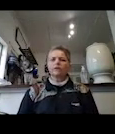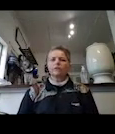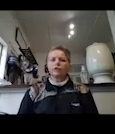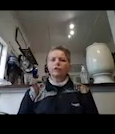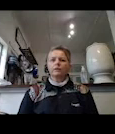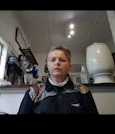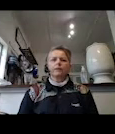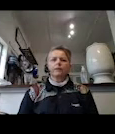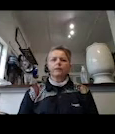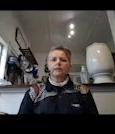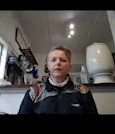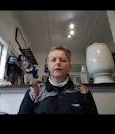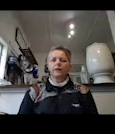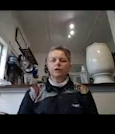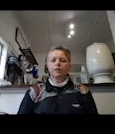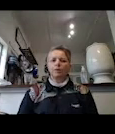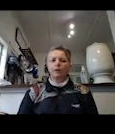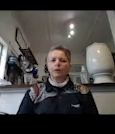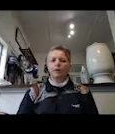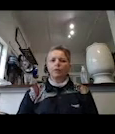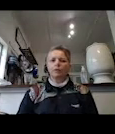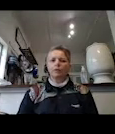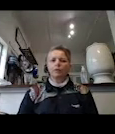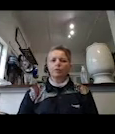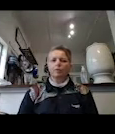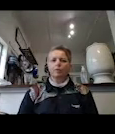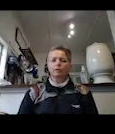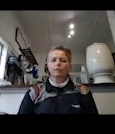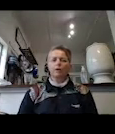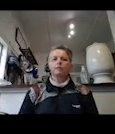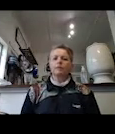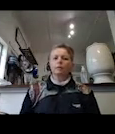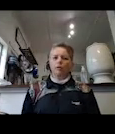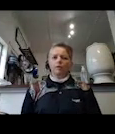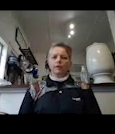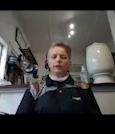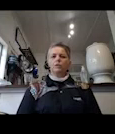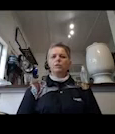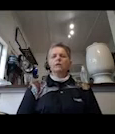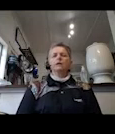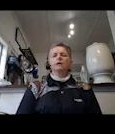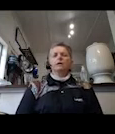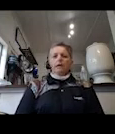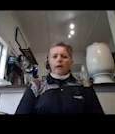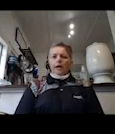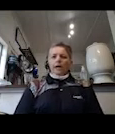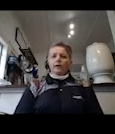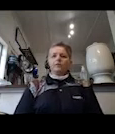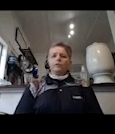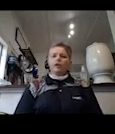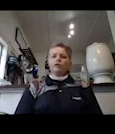Notice of motion is another term you might hear in a court or tribunal, probably more often in a court.